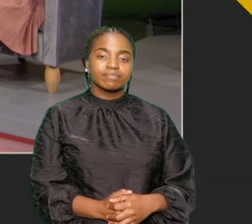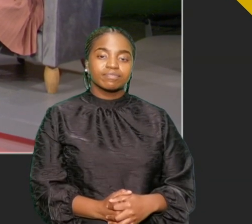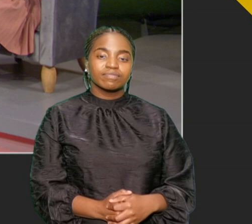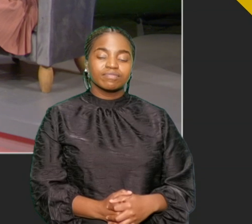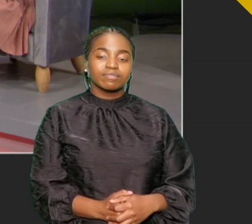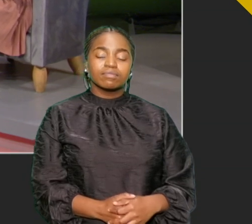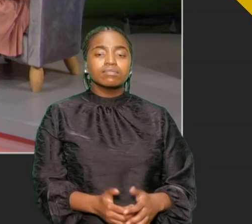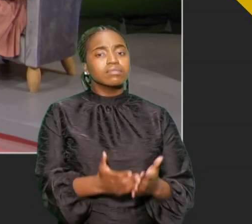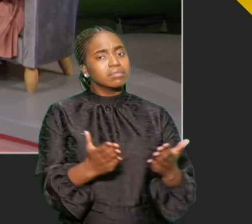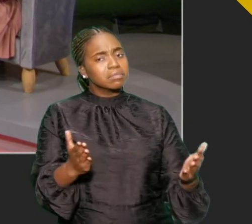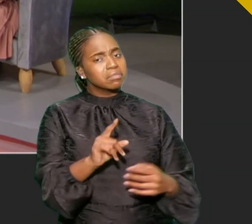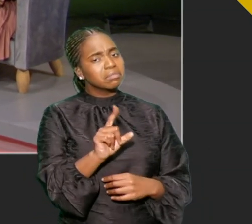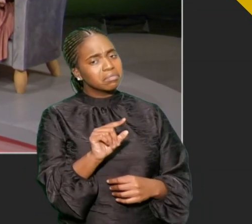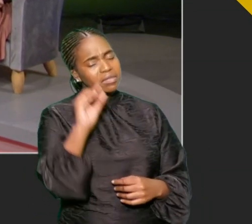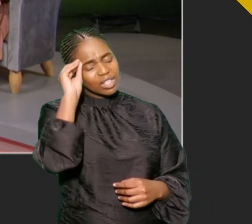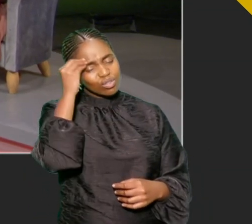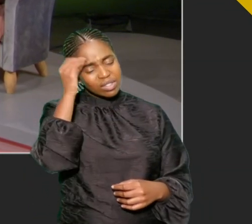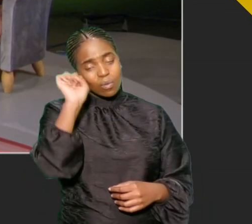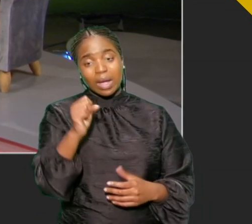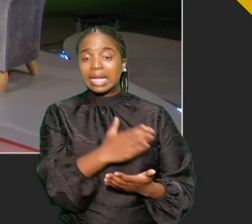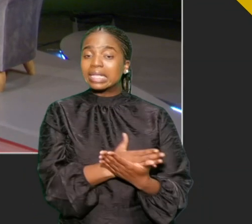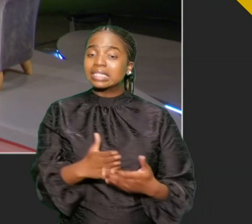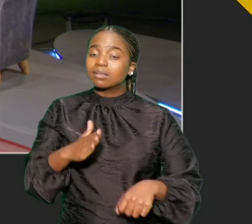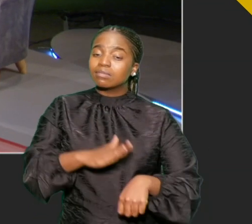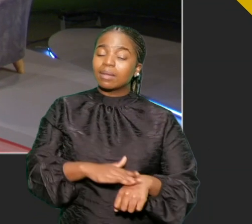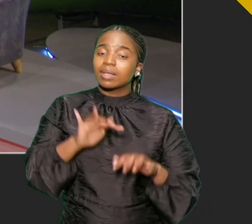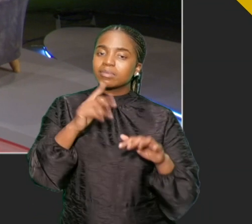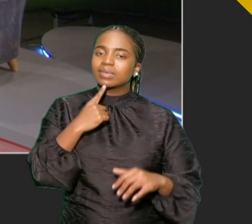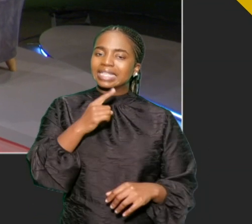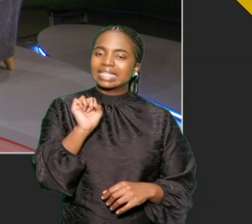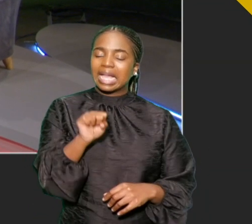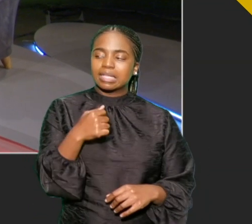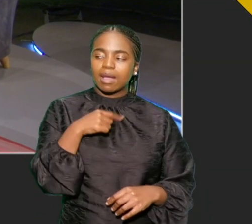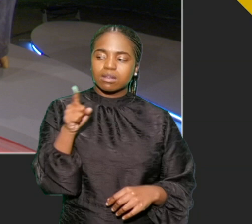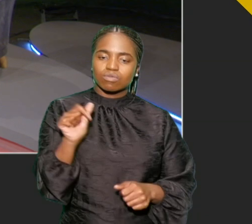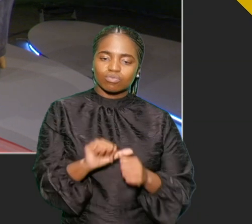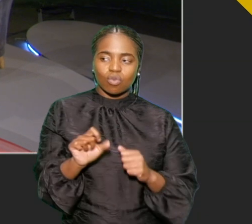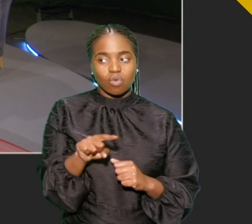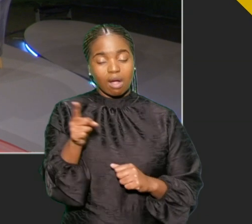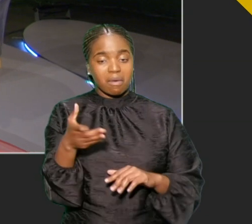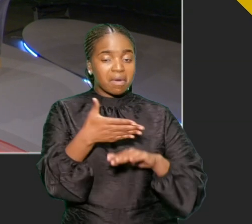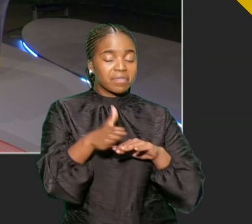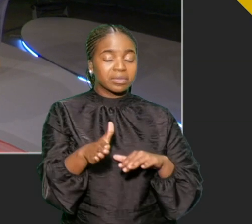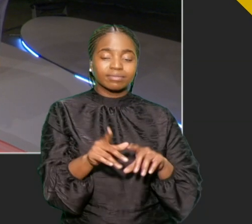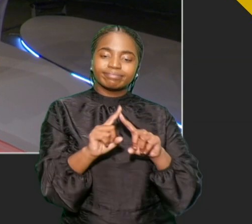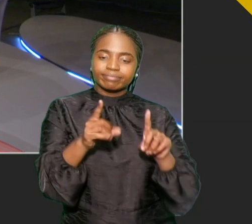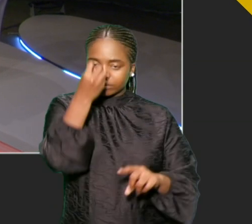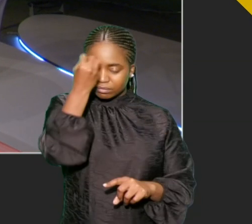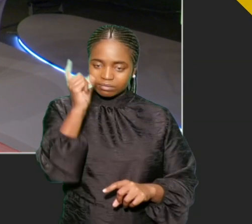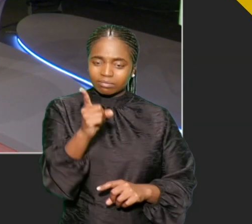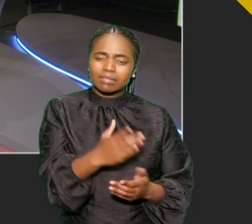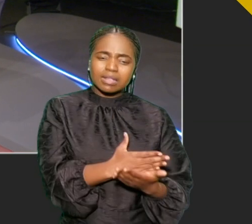All right. I mean, it's quite an interesting one because sometimes, you know, people will say, but the grass is greener on the other side of divorce. But forgetting that there